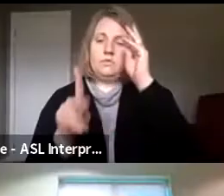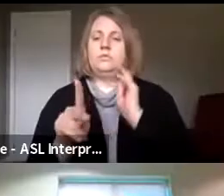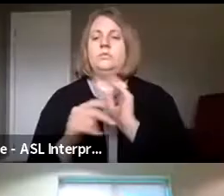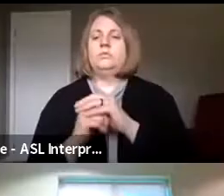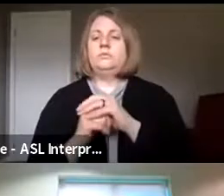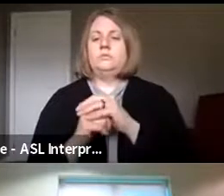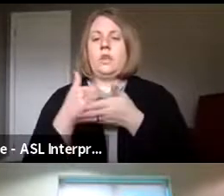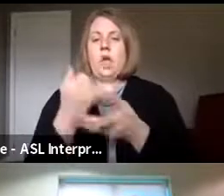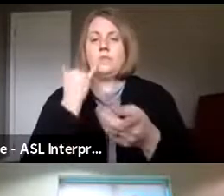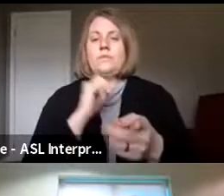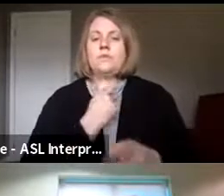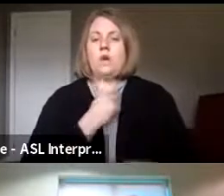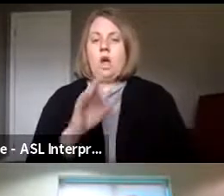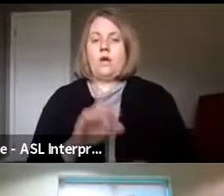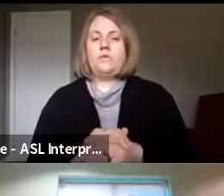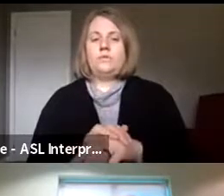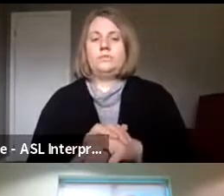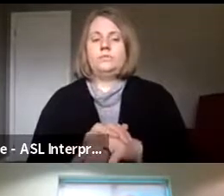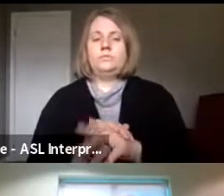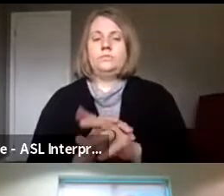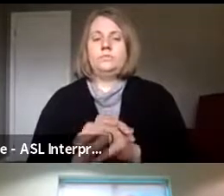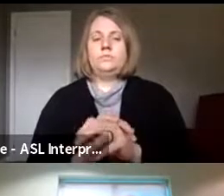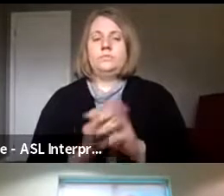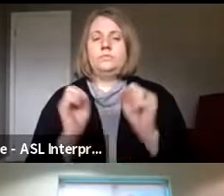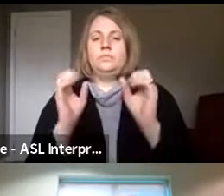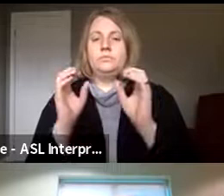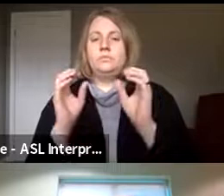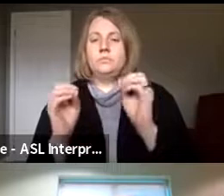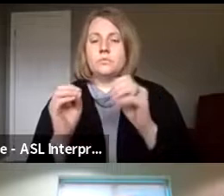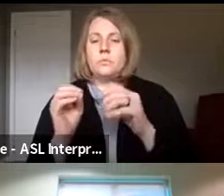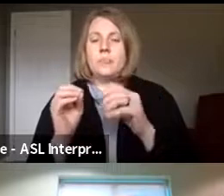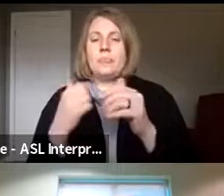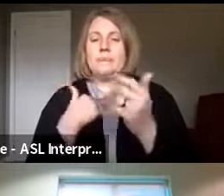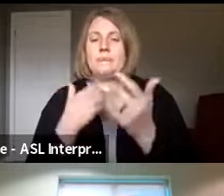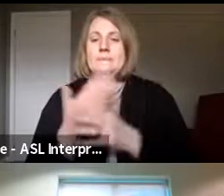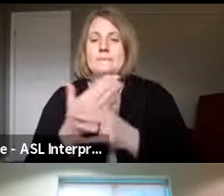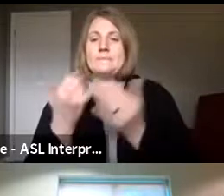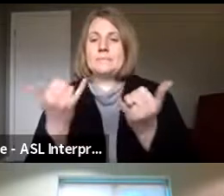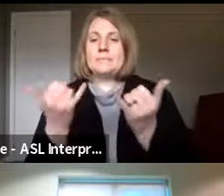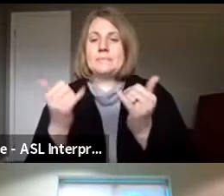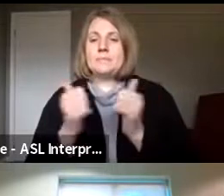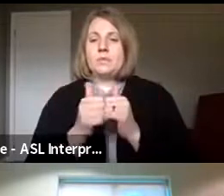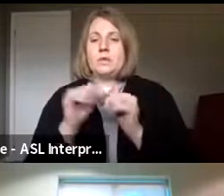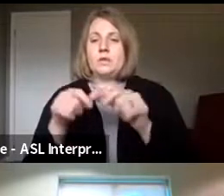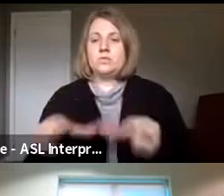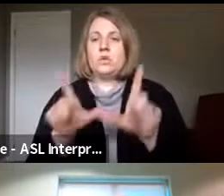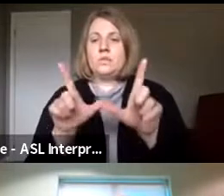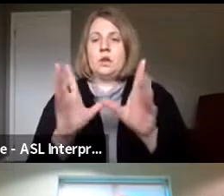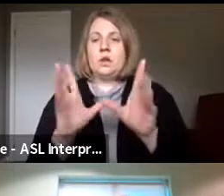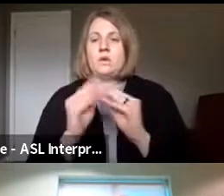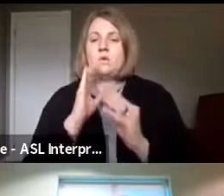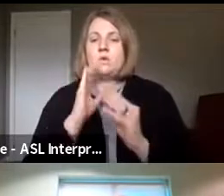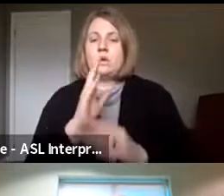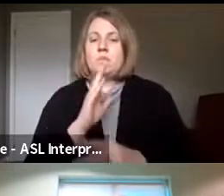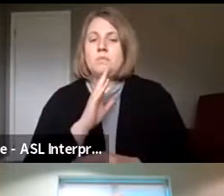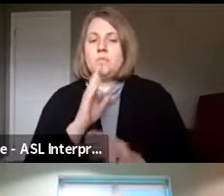It would help if I was unmuted. If I talked, that's great. So what we're going to be sharing with this webinar is primarily going to